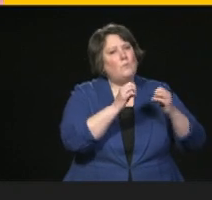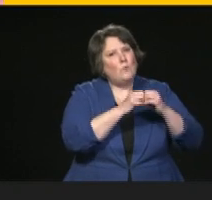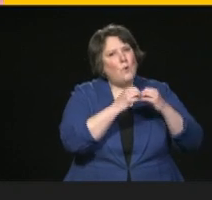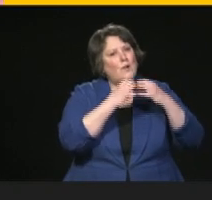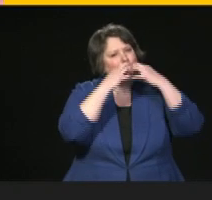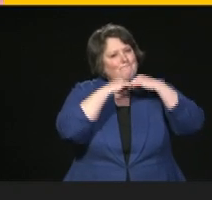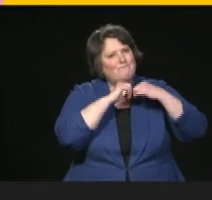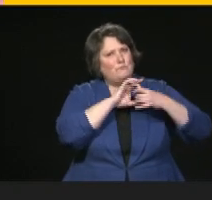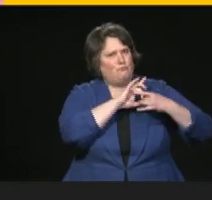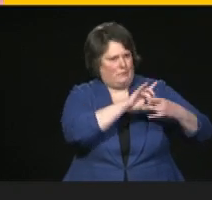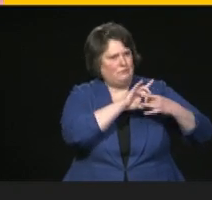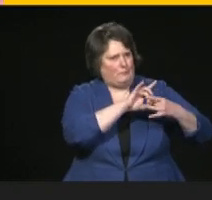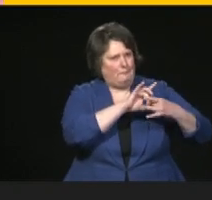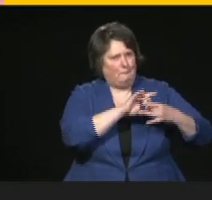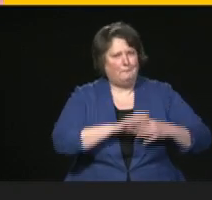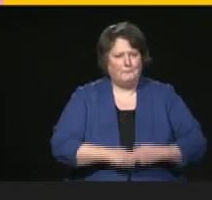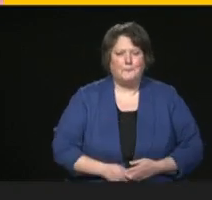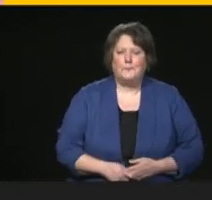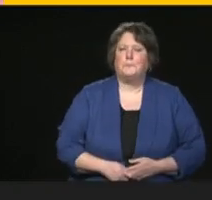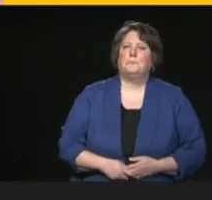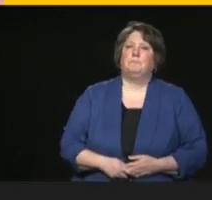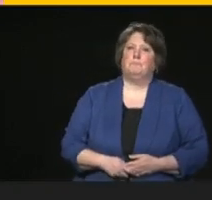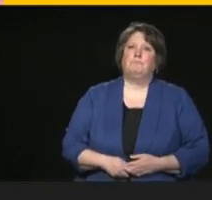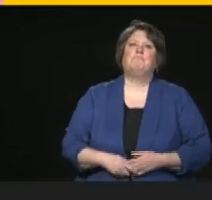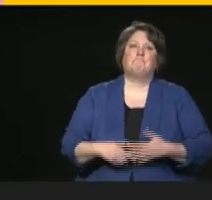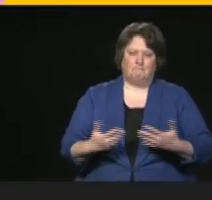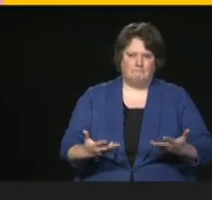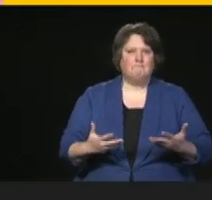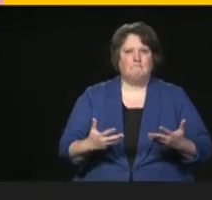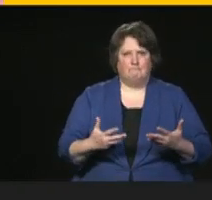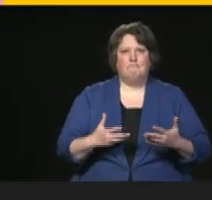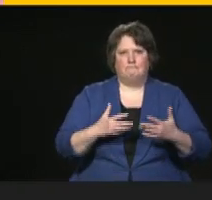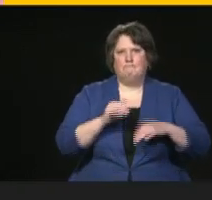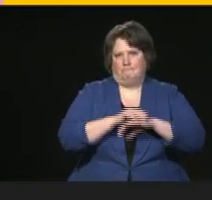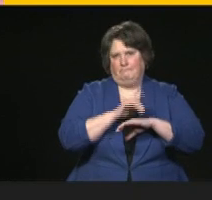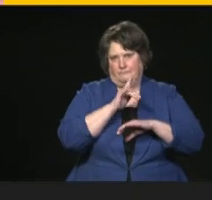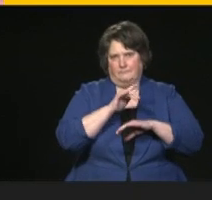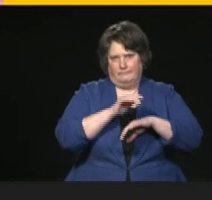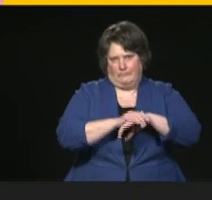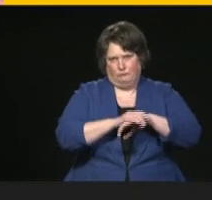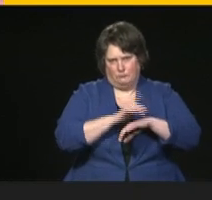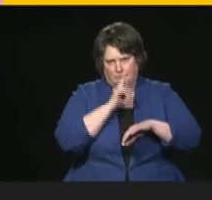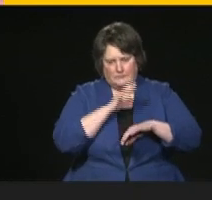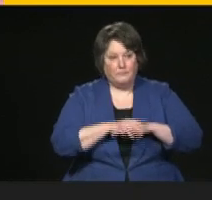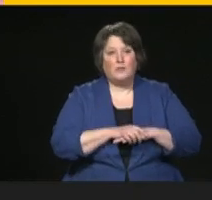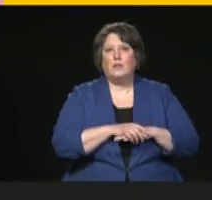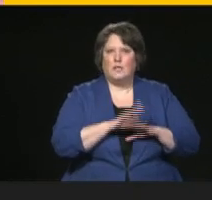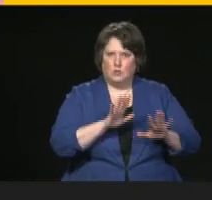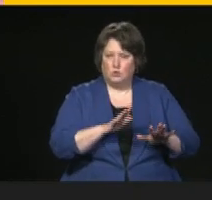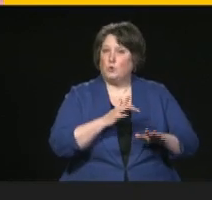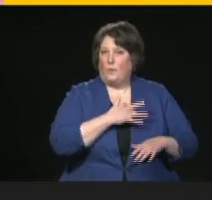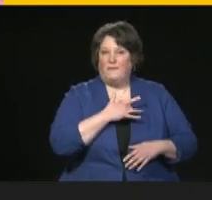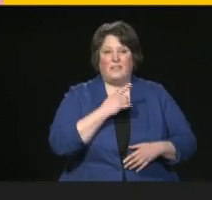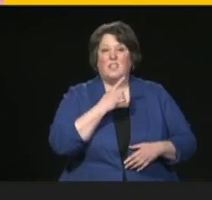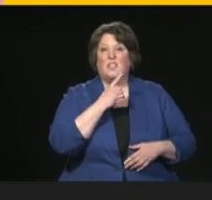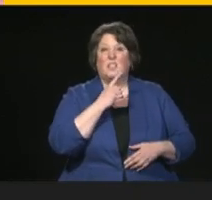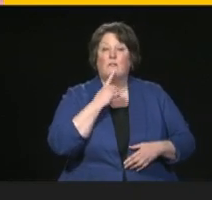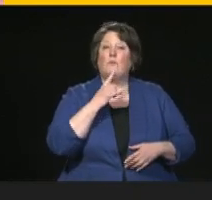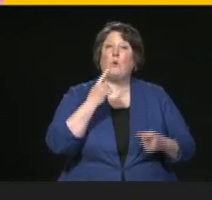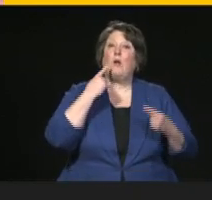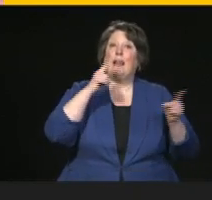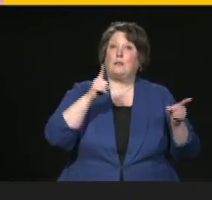It is really for our American neighbors and allies to make announcements about their